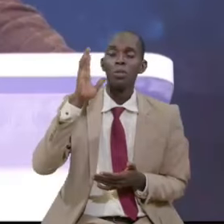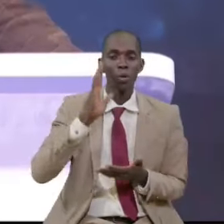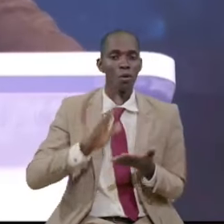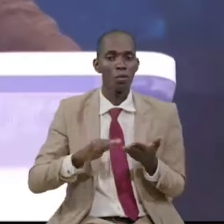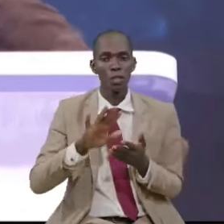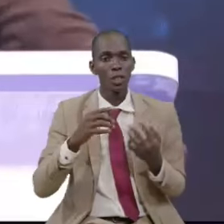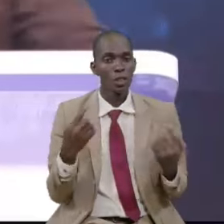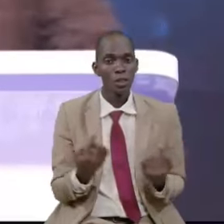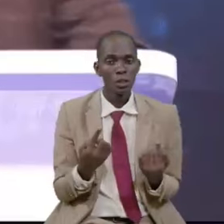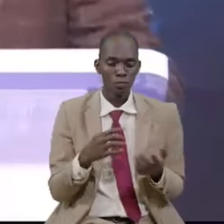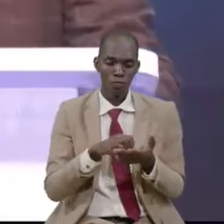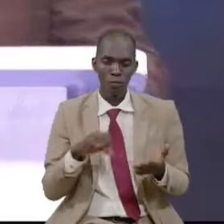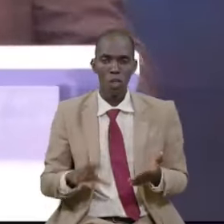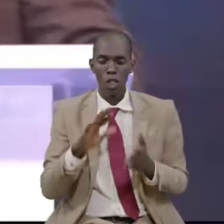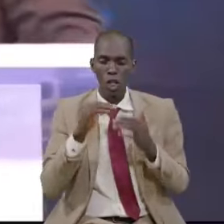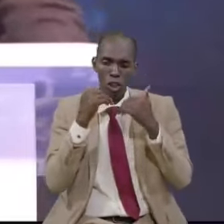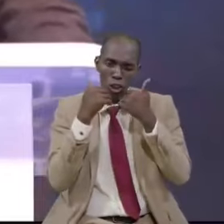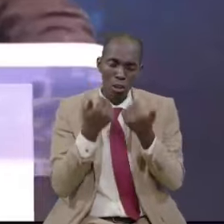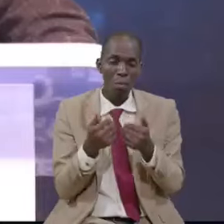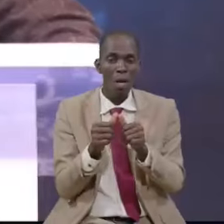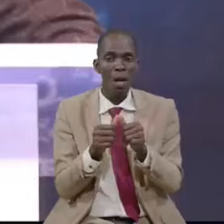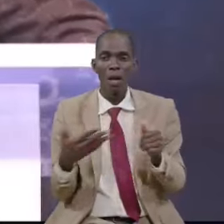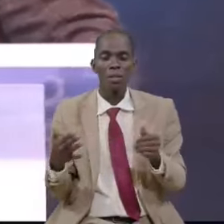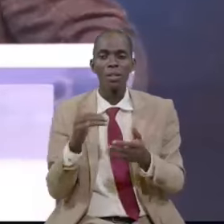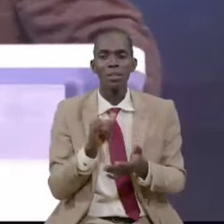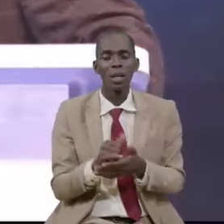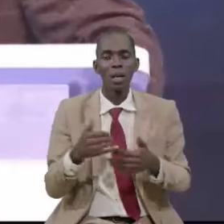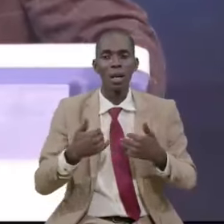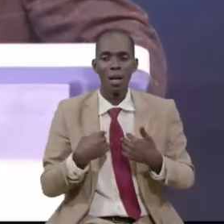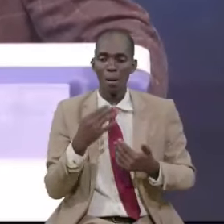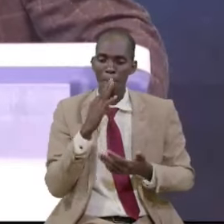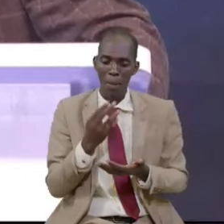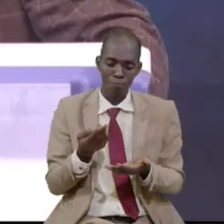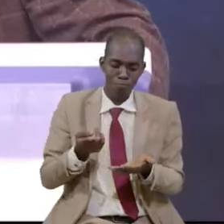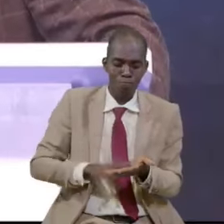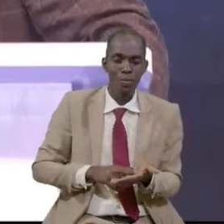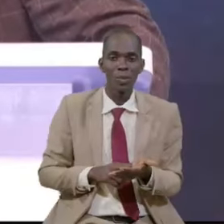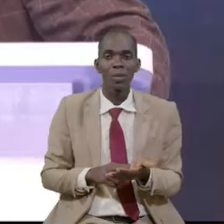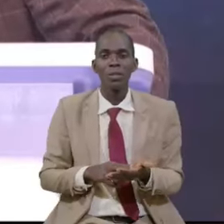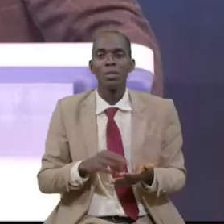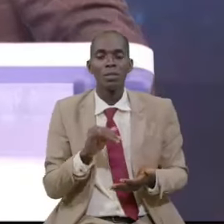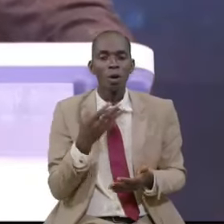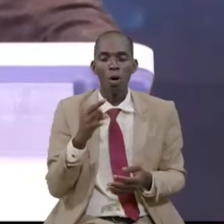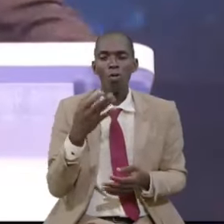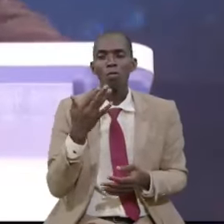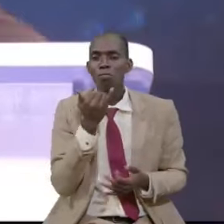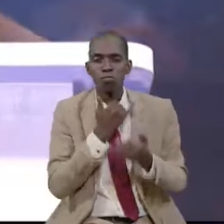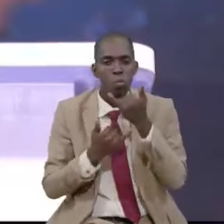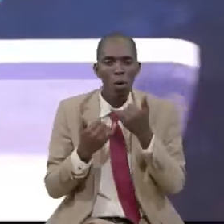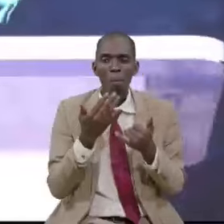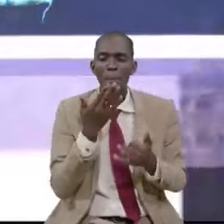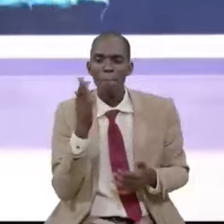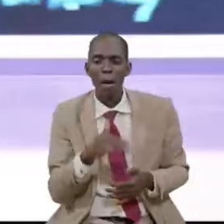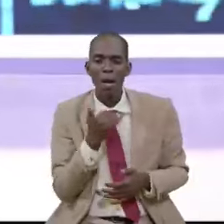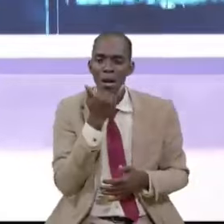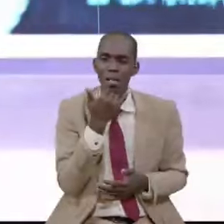away, everything that has been reaching of the bad thing you've done, of the corrupt things you've done, of the evil thing